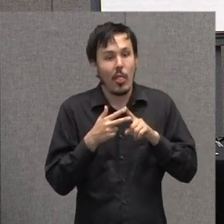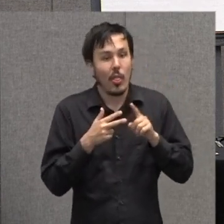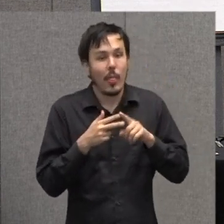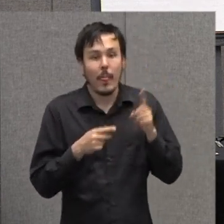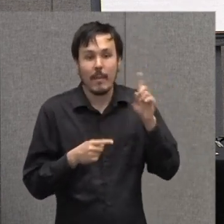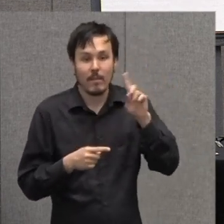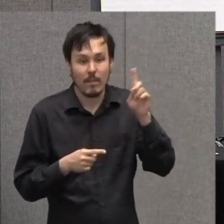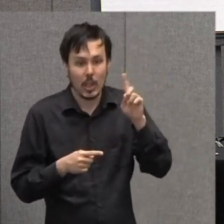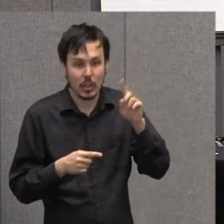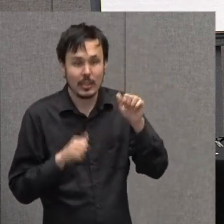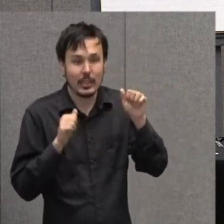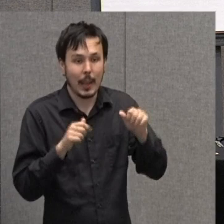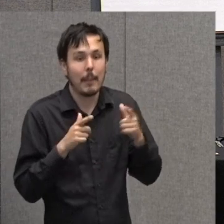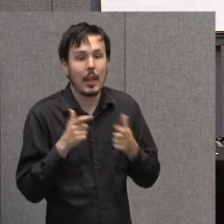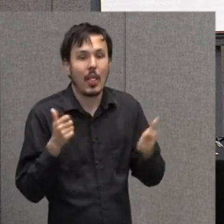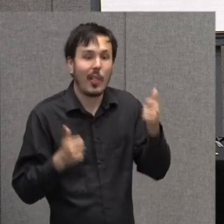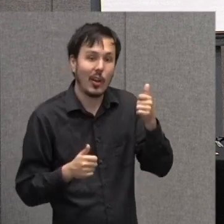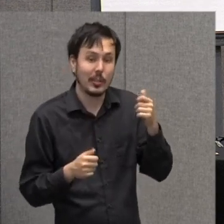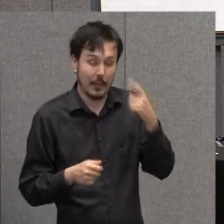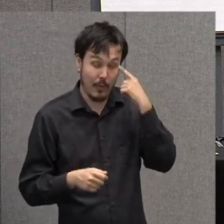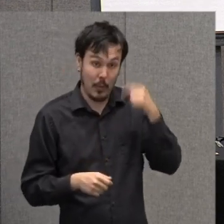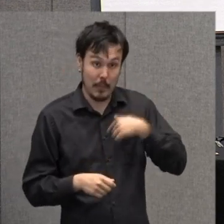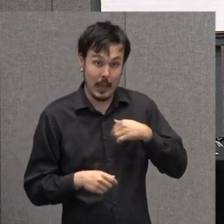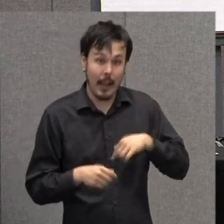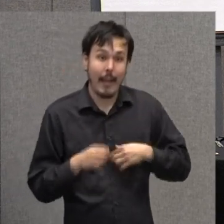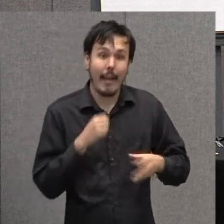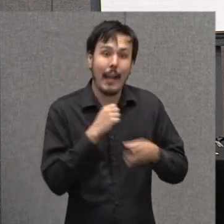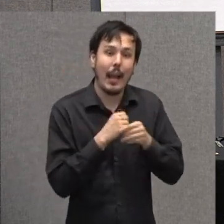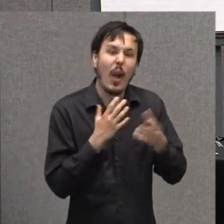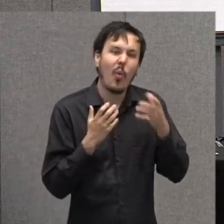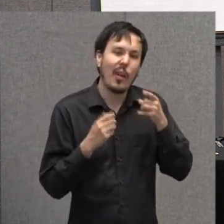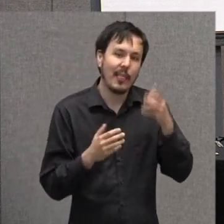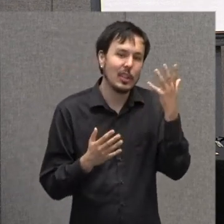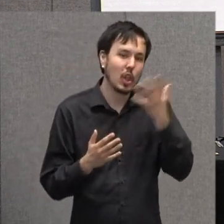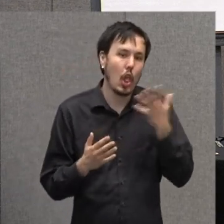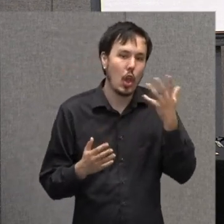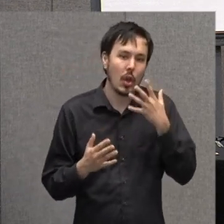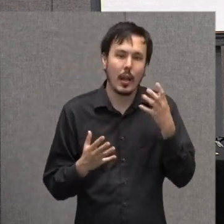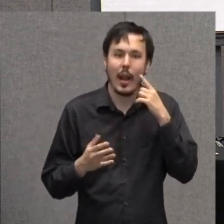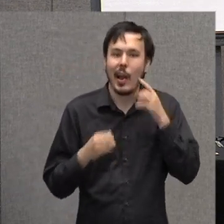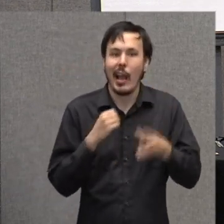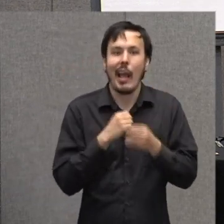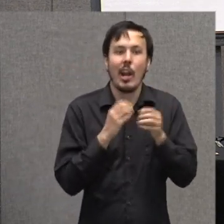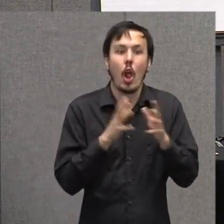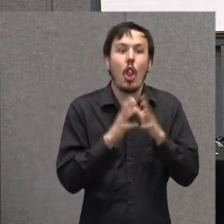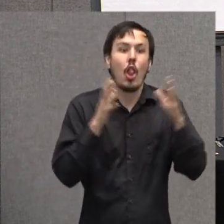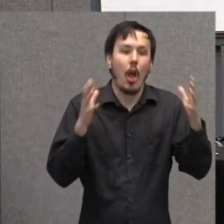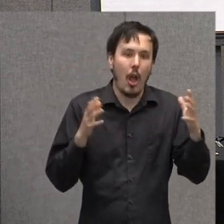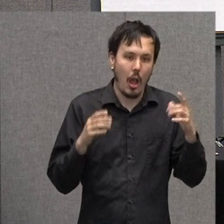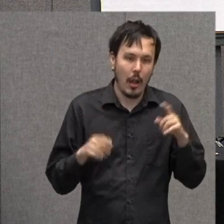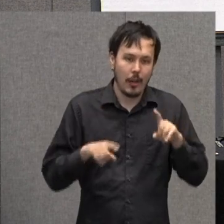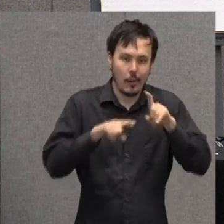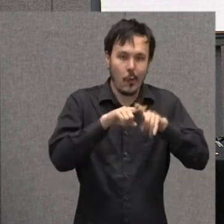And with my hat, I sort of added, because I wanted this look, I added a bunch of them, kind of